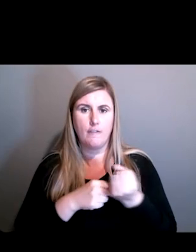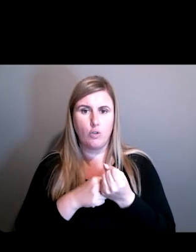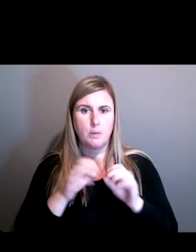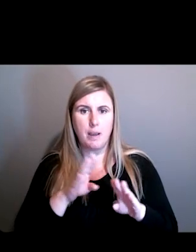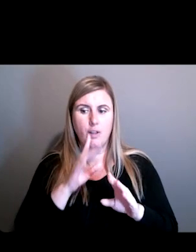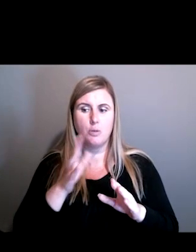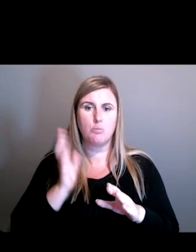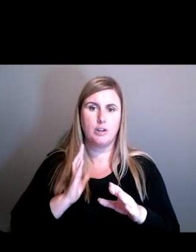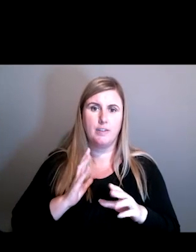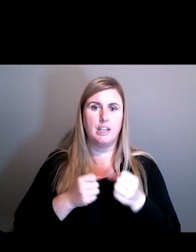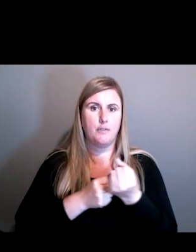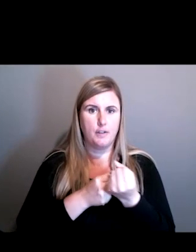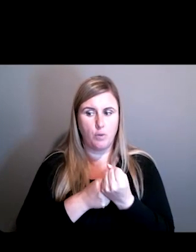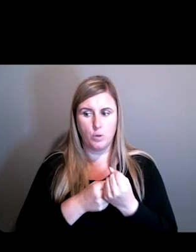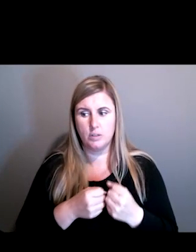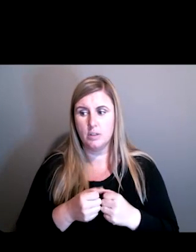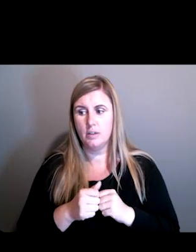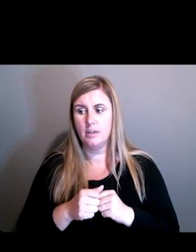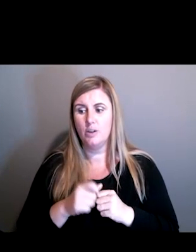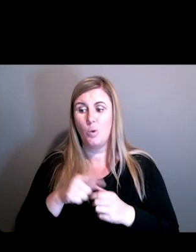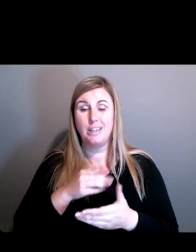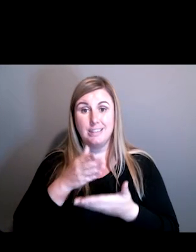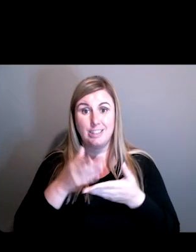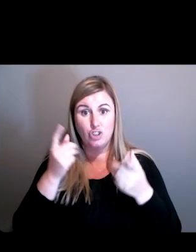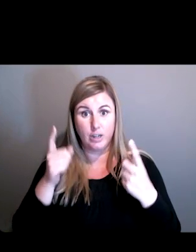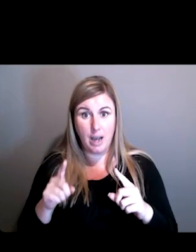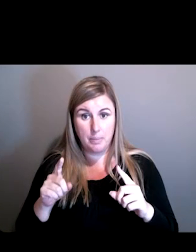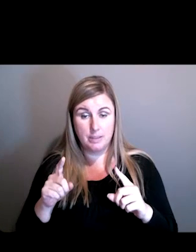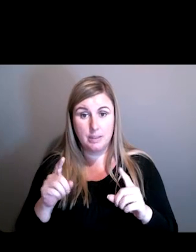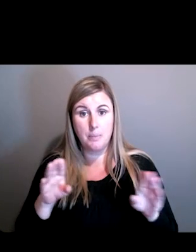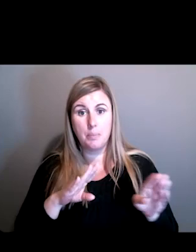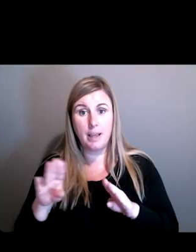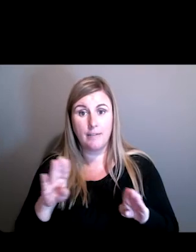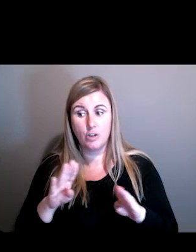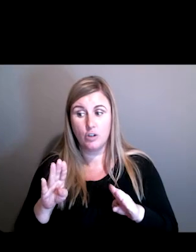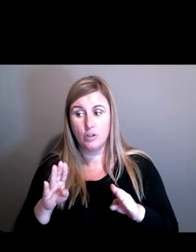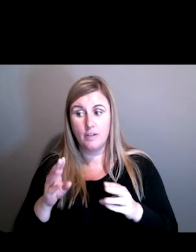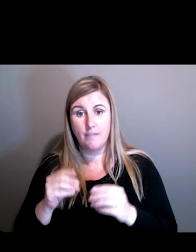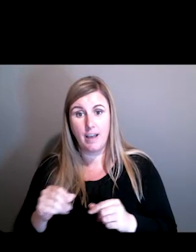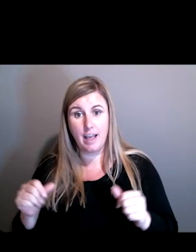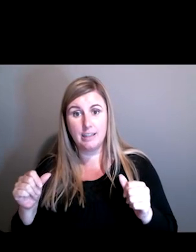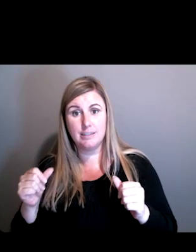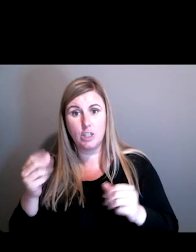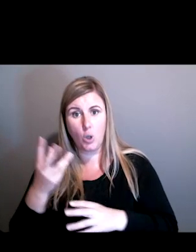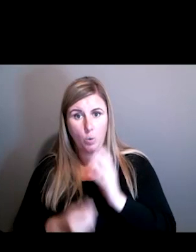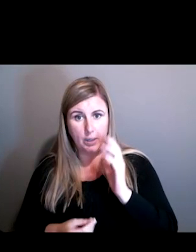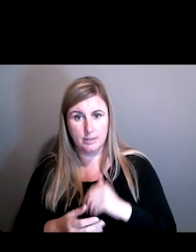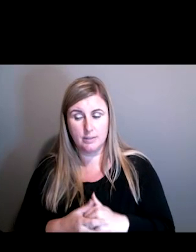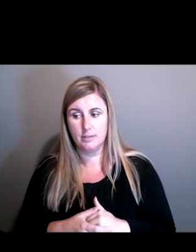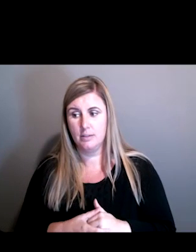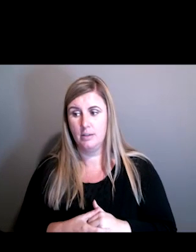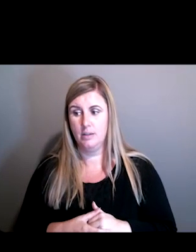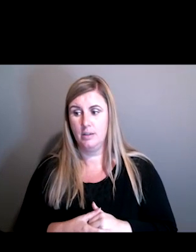reinforce a behavior that was previously reinforced. And when extinction happens, behavior fades and goes